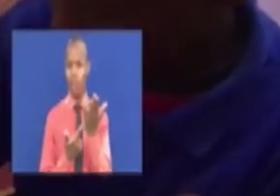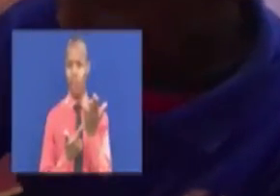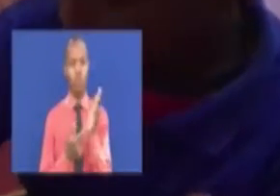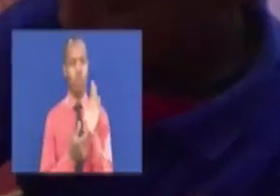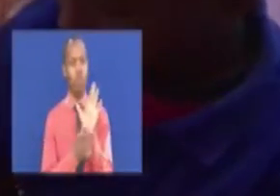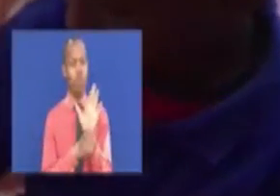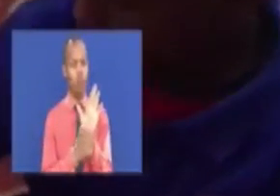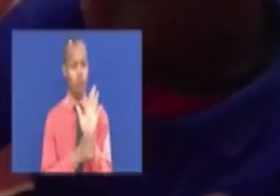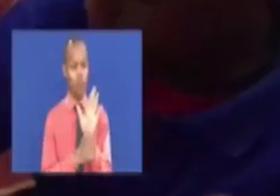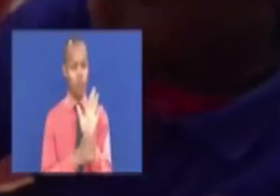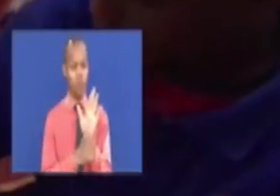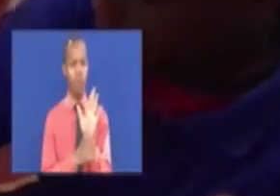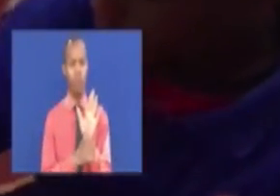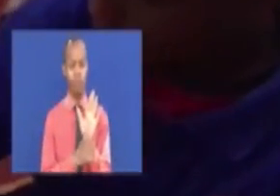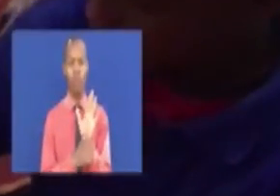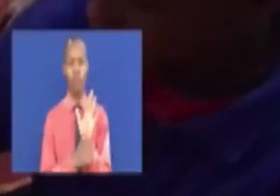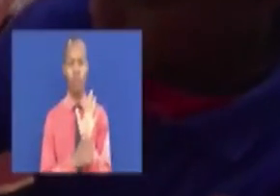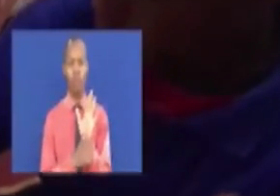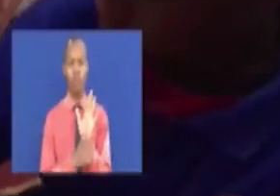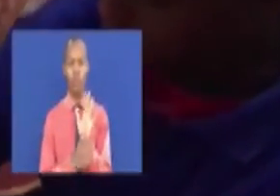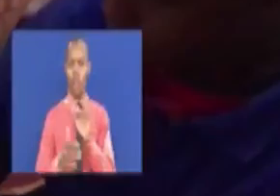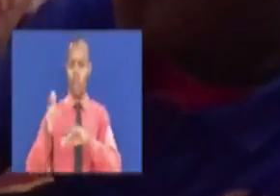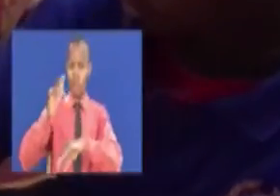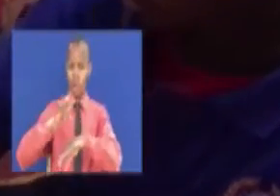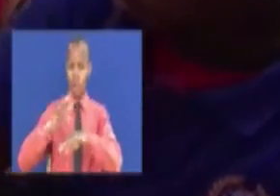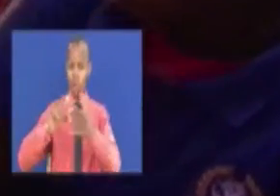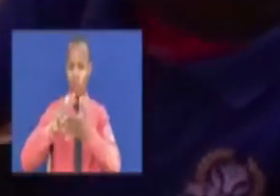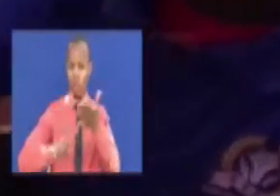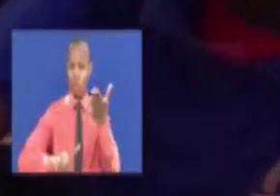problem or disorder affecting the brain.